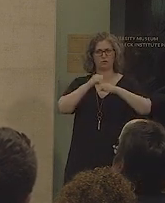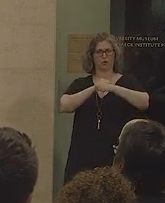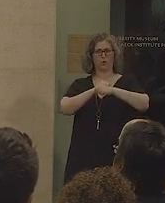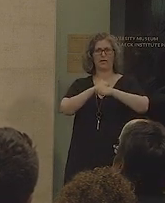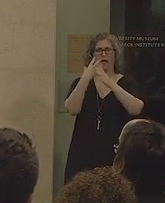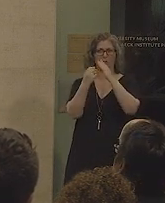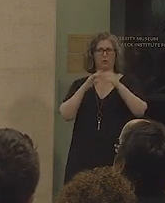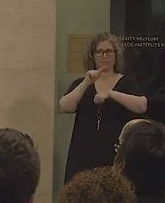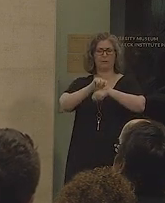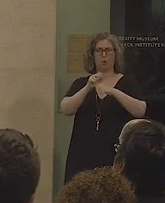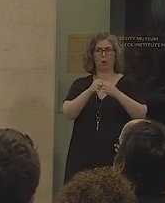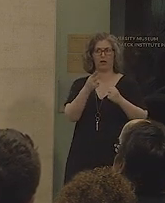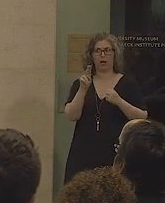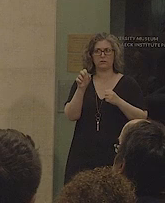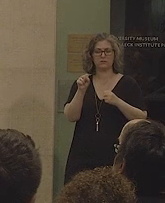Sure.